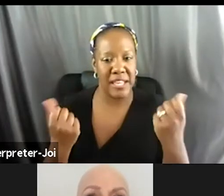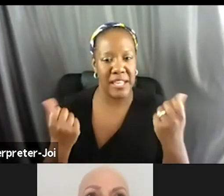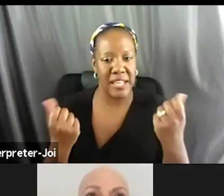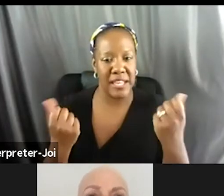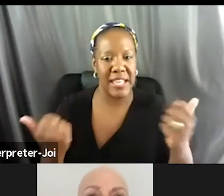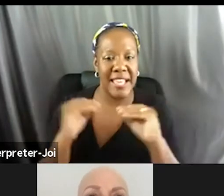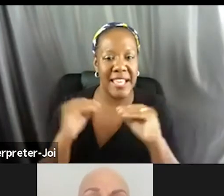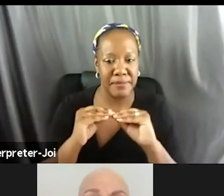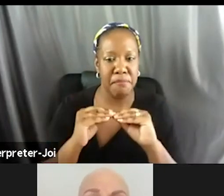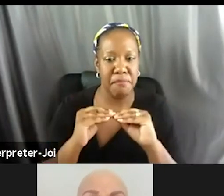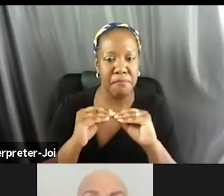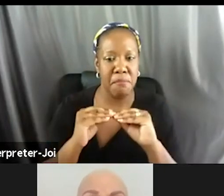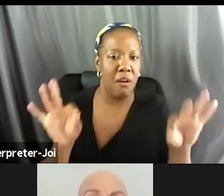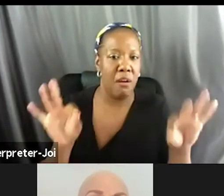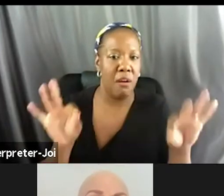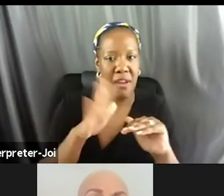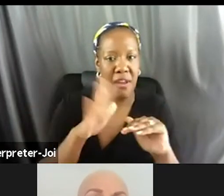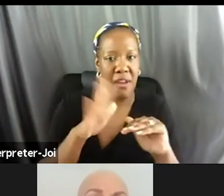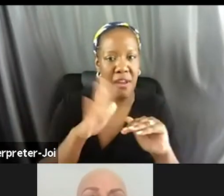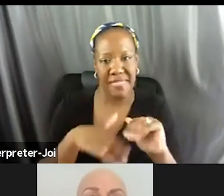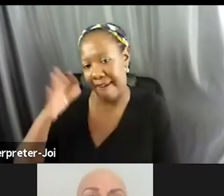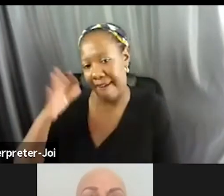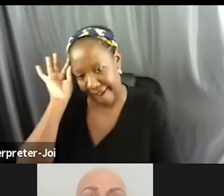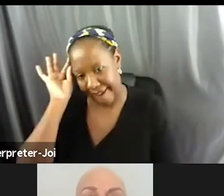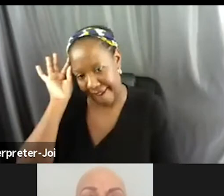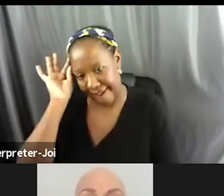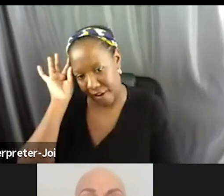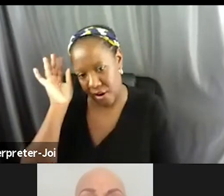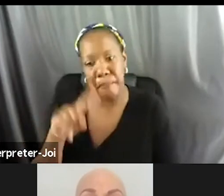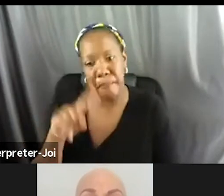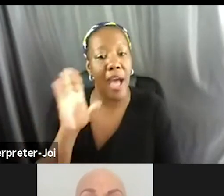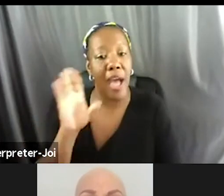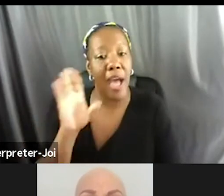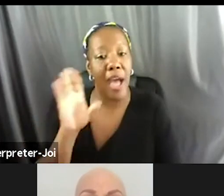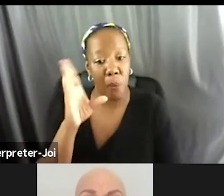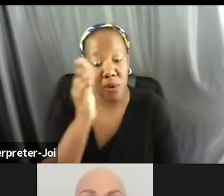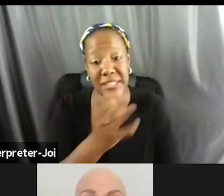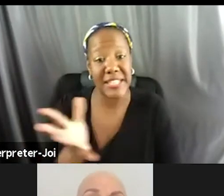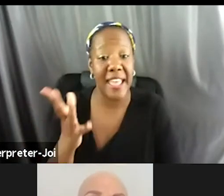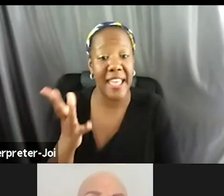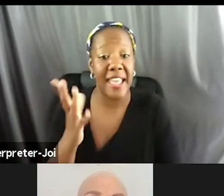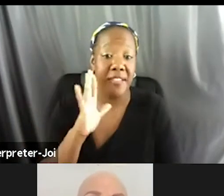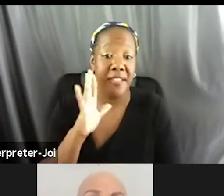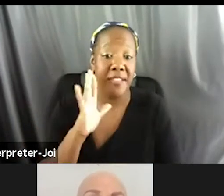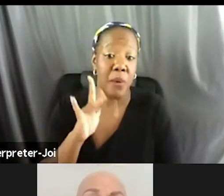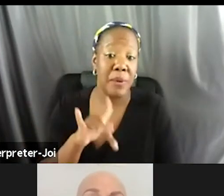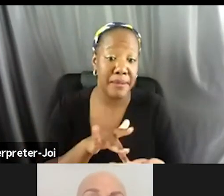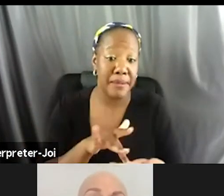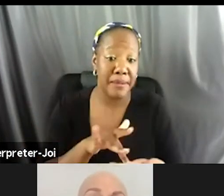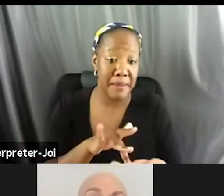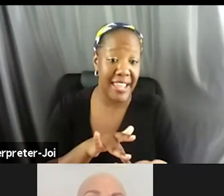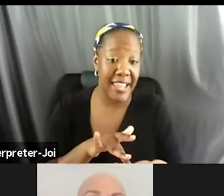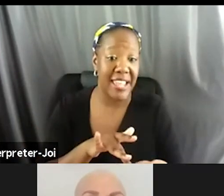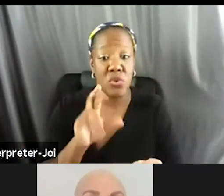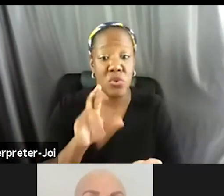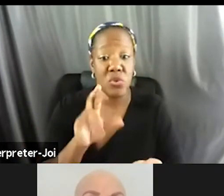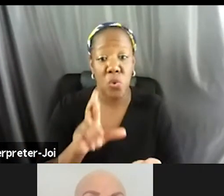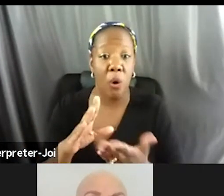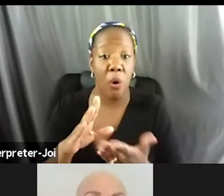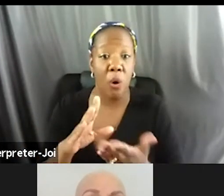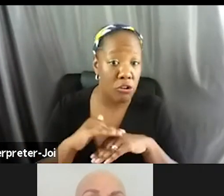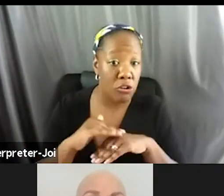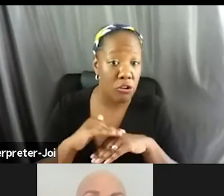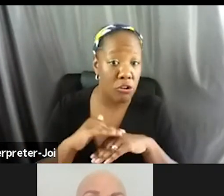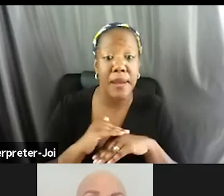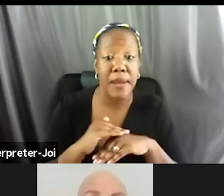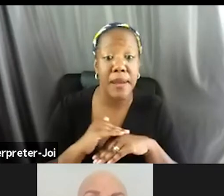hair. But, you know, I will say that there was a medication out there or a topical out there that